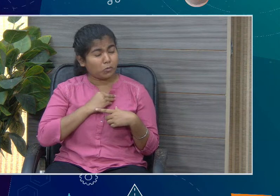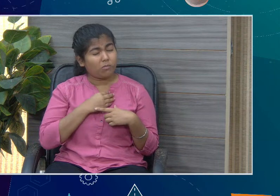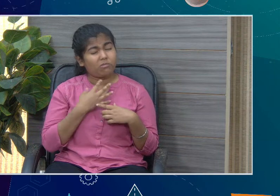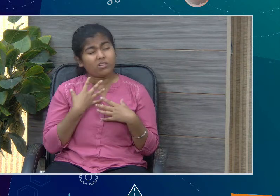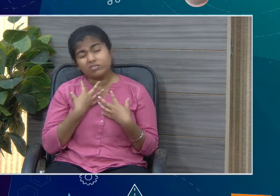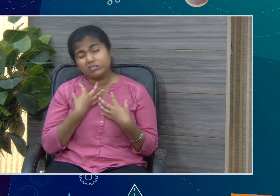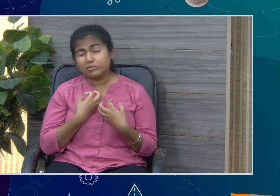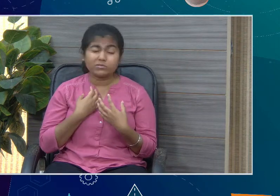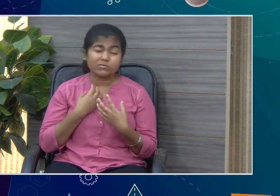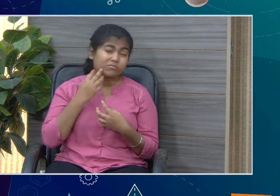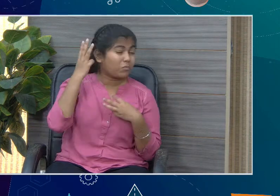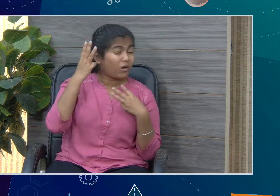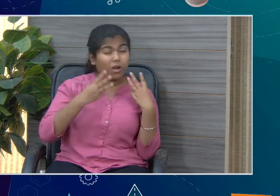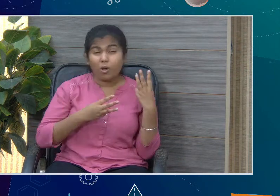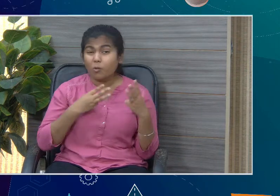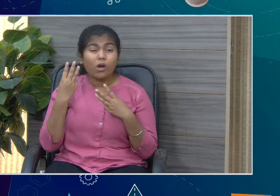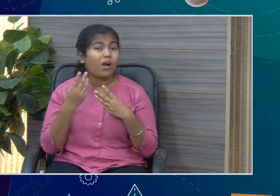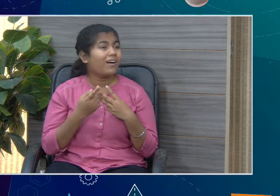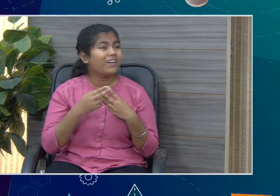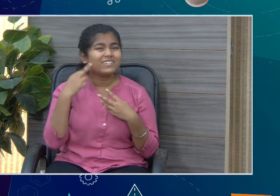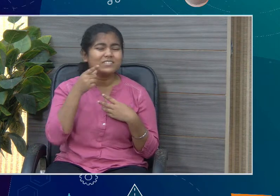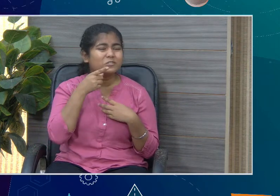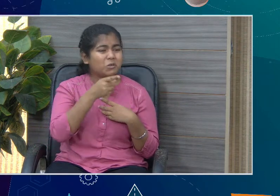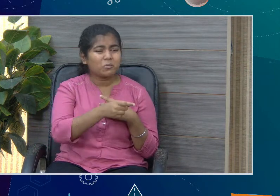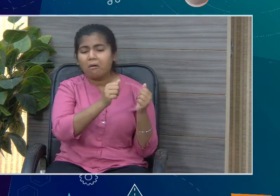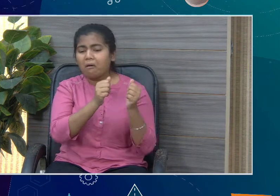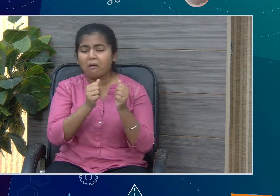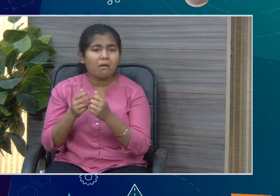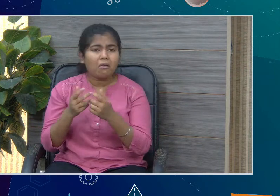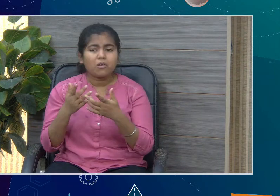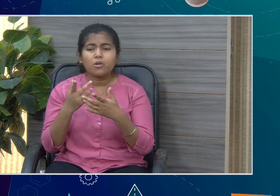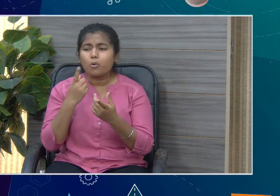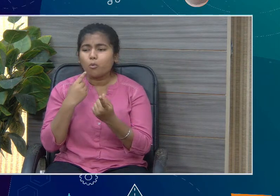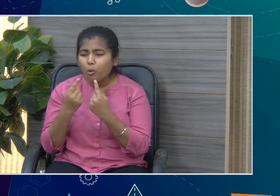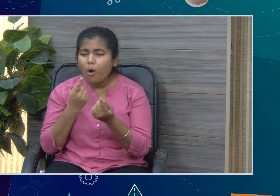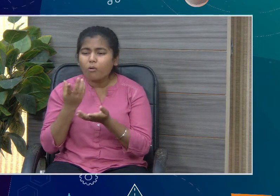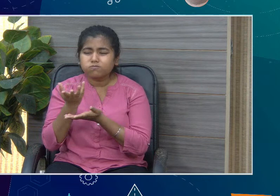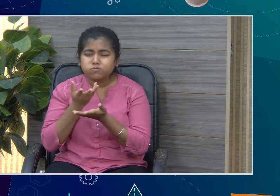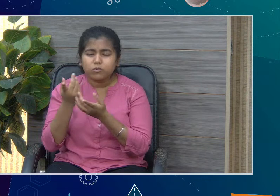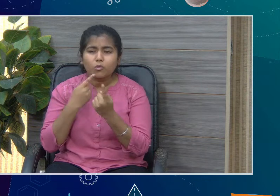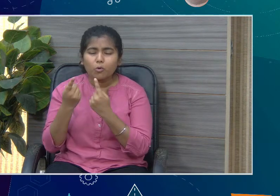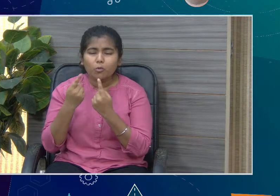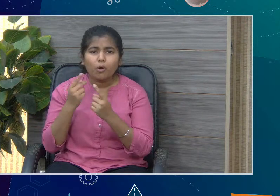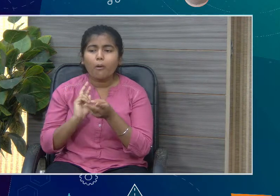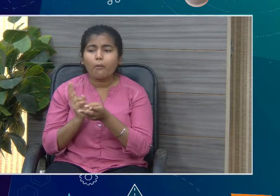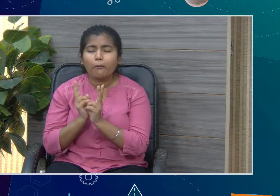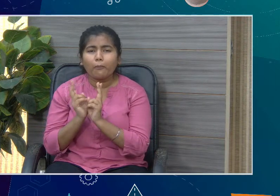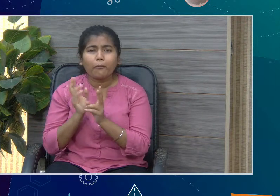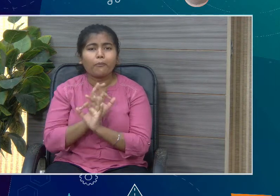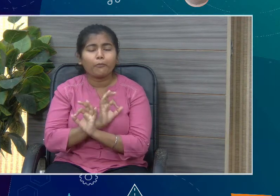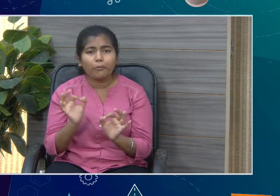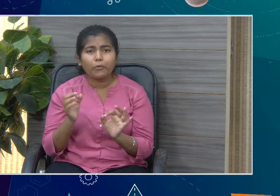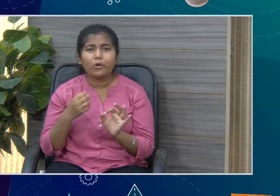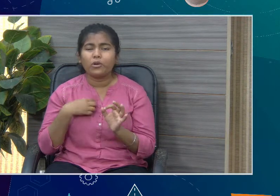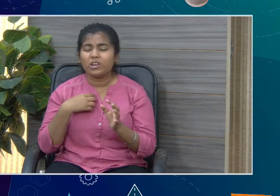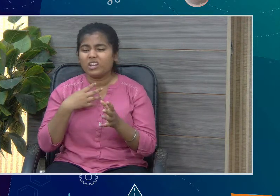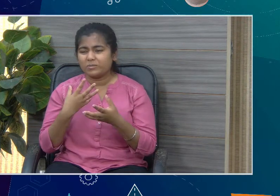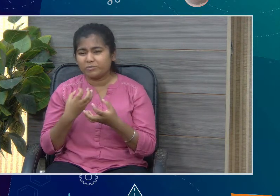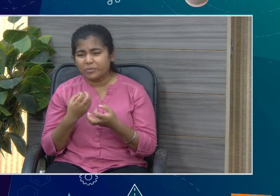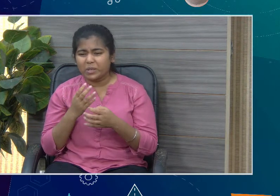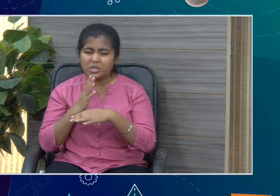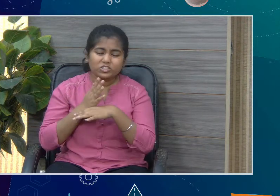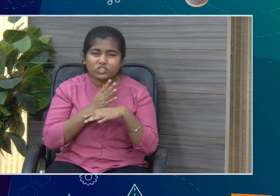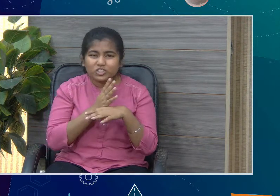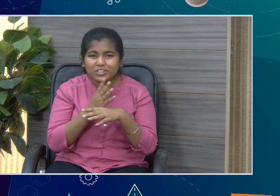painful because you have no one to talk to share your feelings, to share your joys, sorrows, pain.